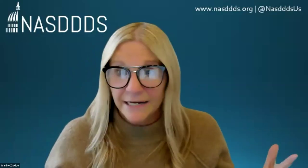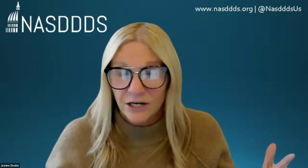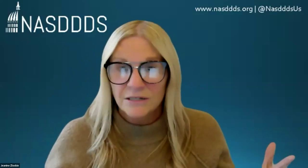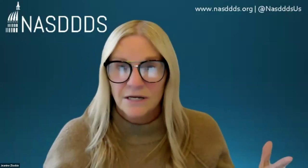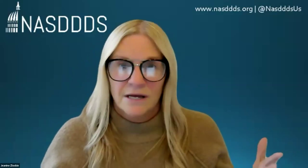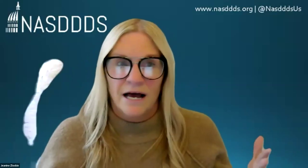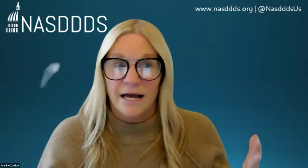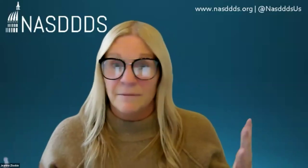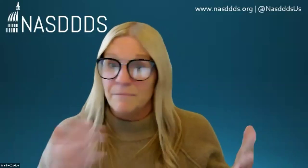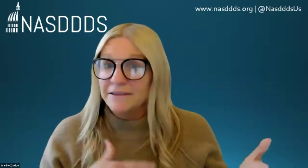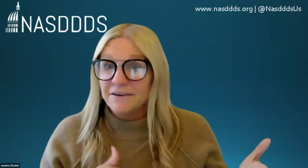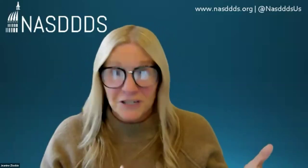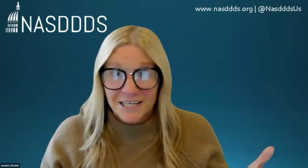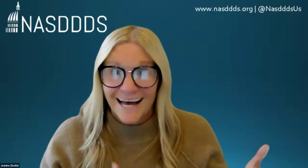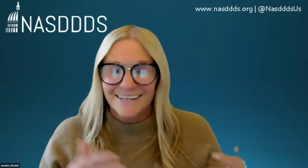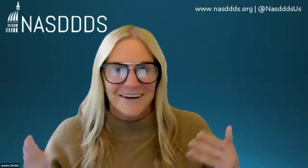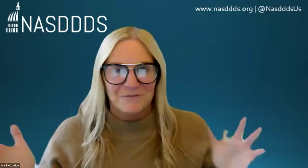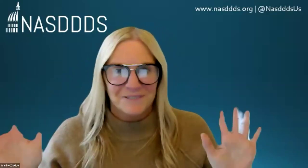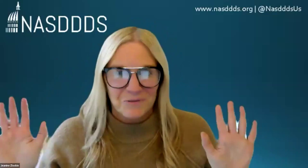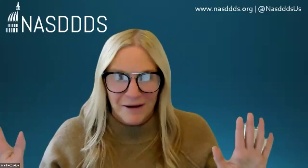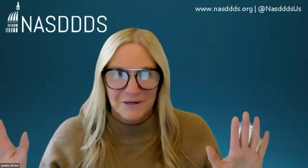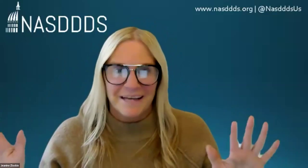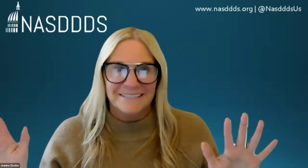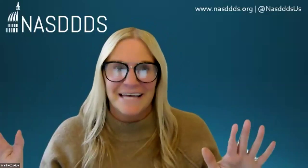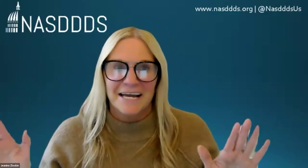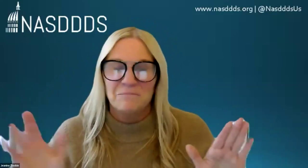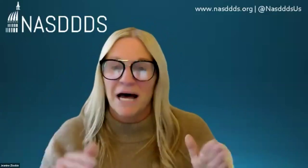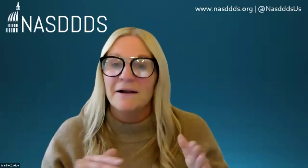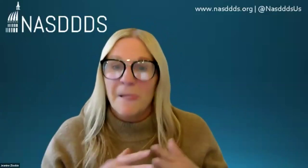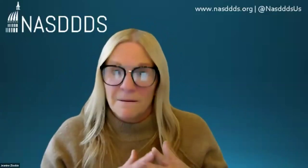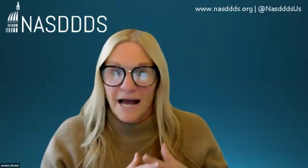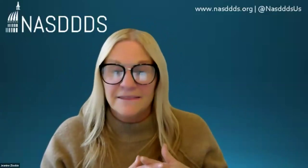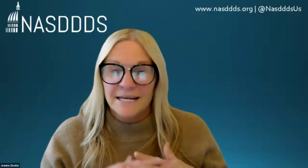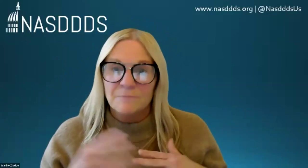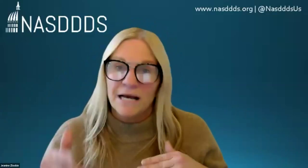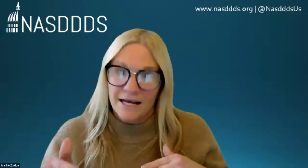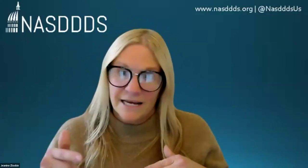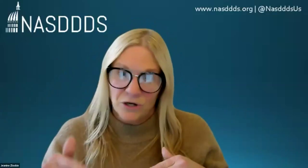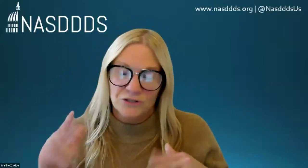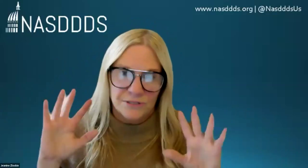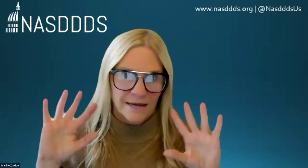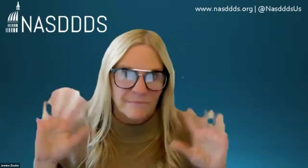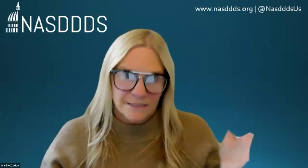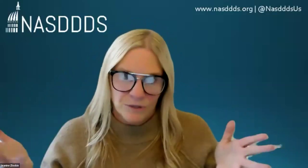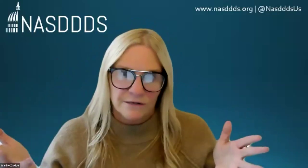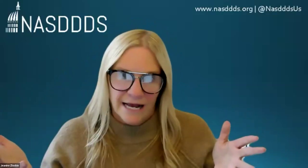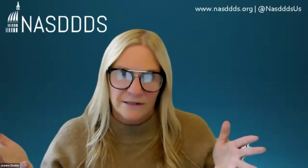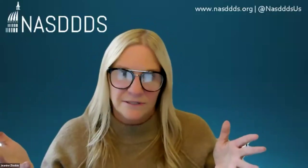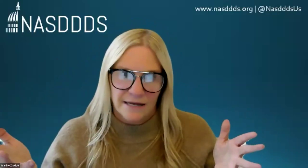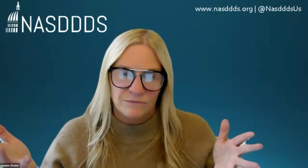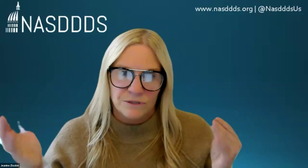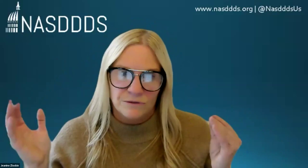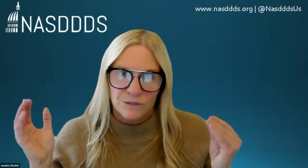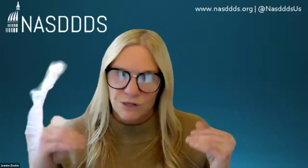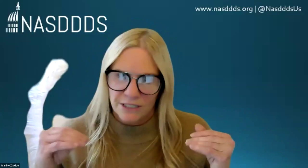as final, it made the first cut. I don't see why it wouldn't make the second, but I think because I told you CMS went